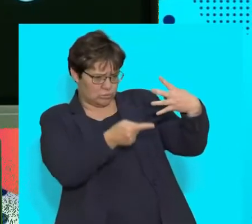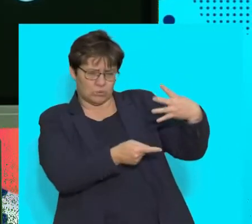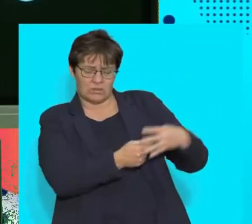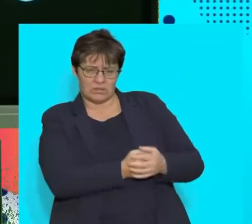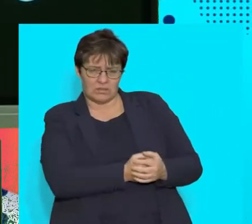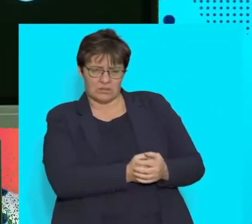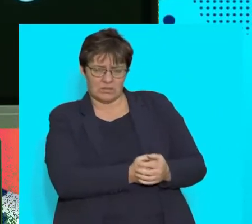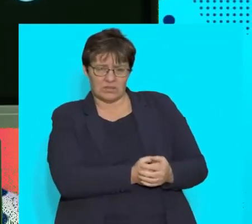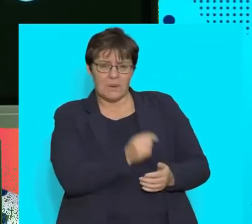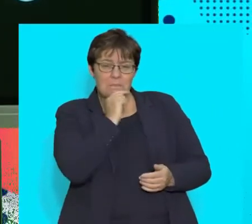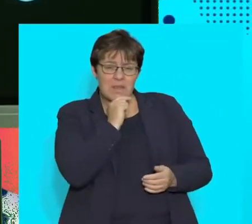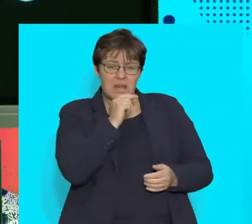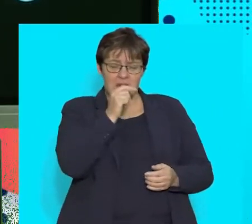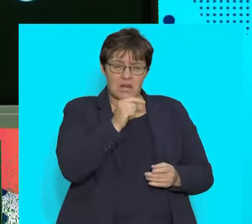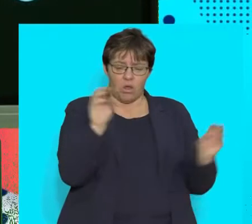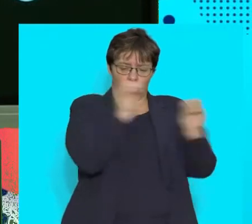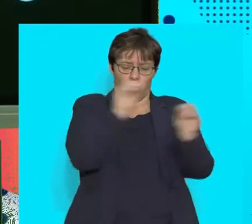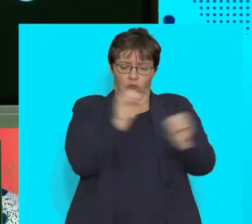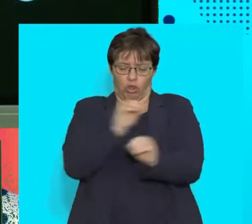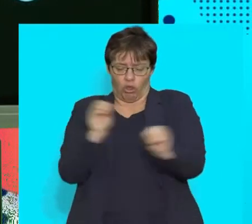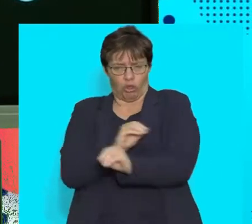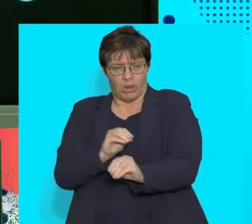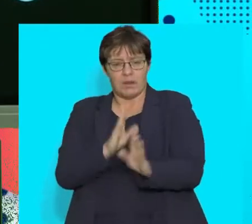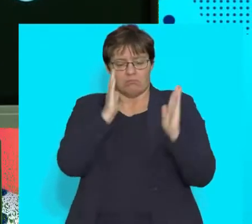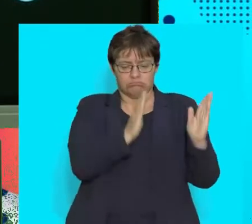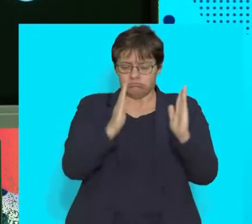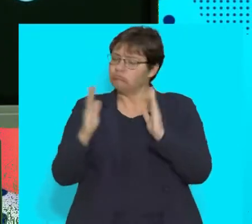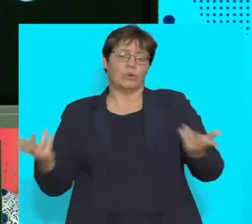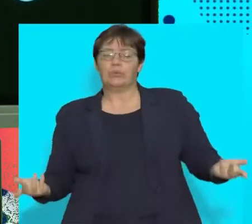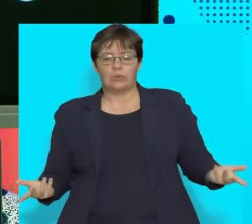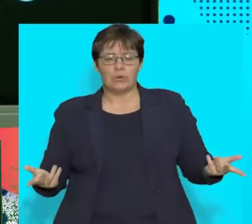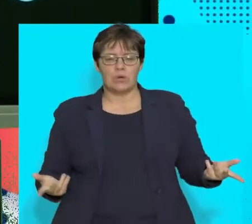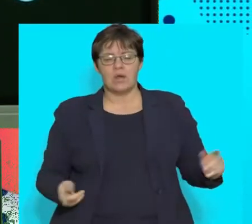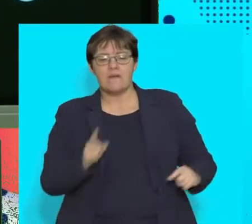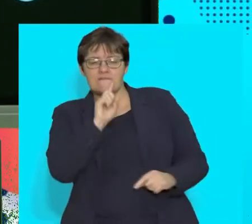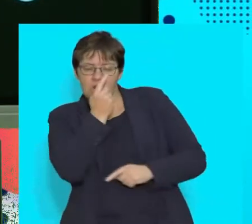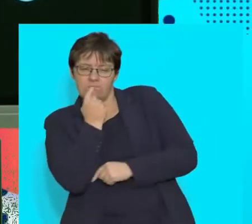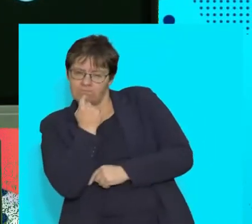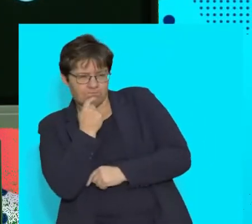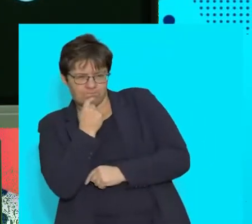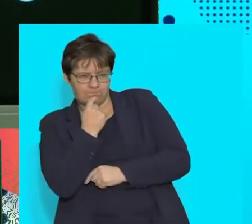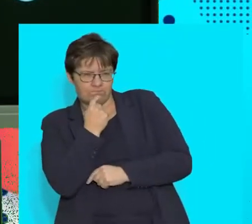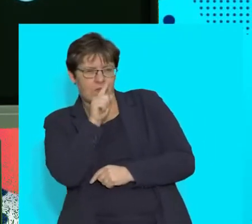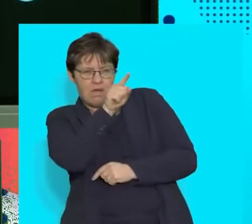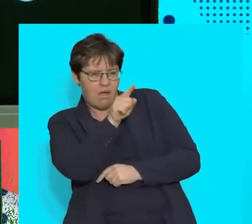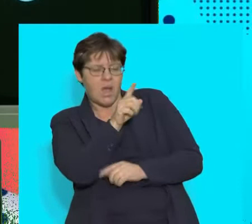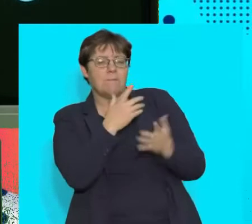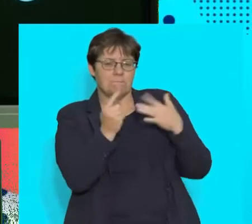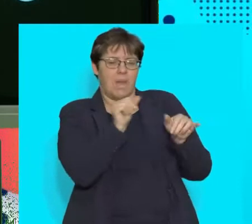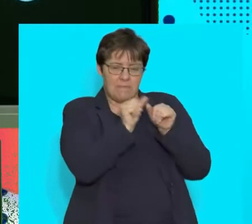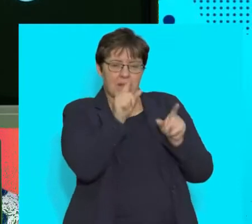it might not even be ordered. The first thing to do when you look at your table of data is to order from